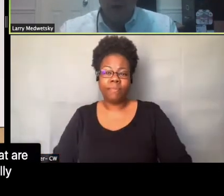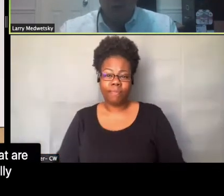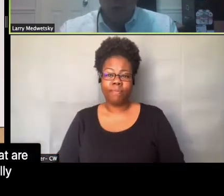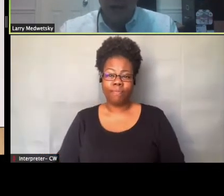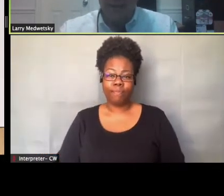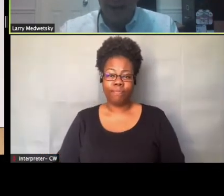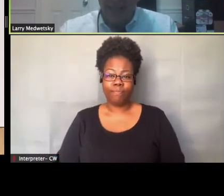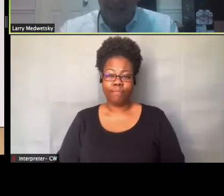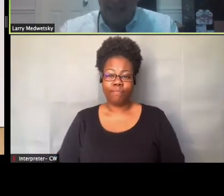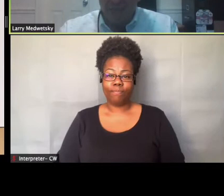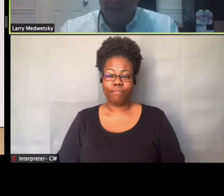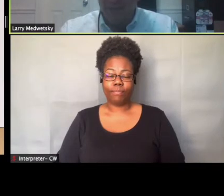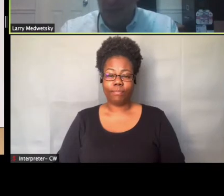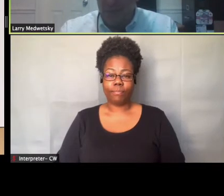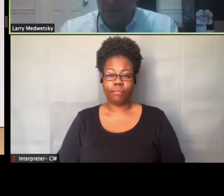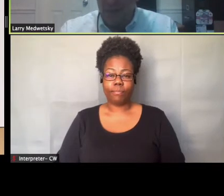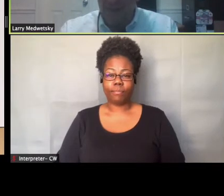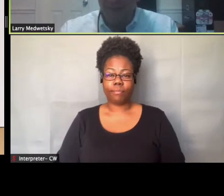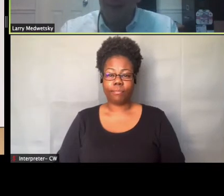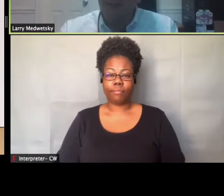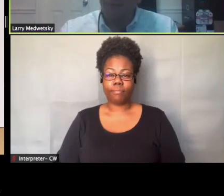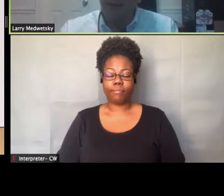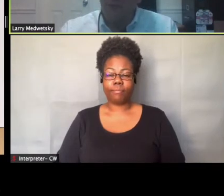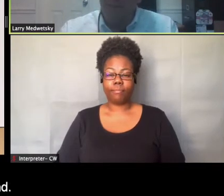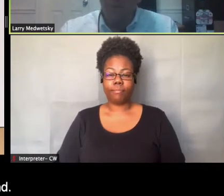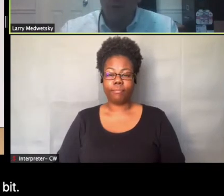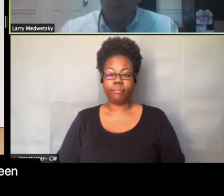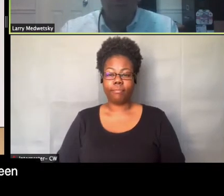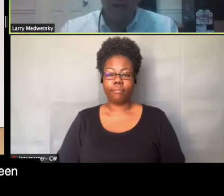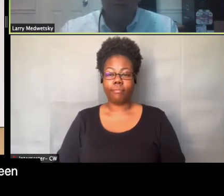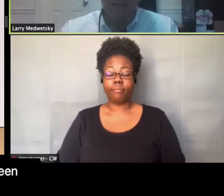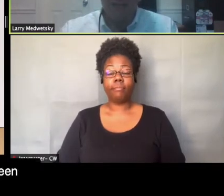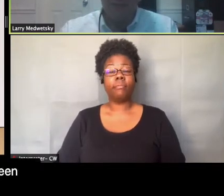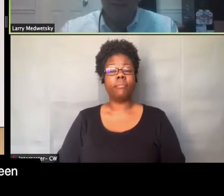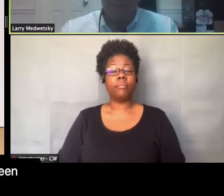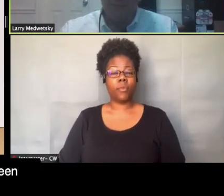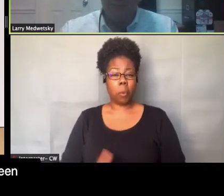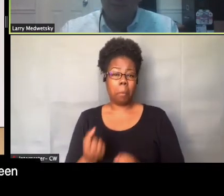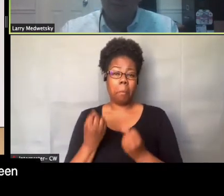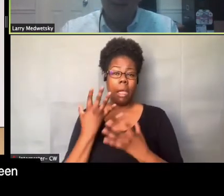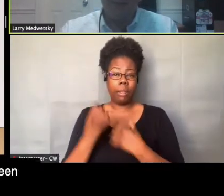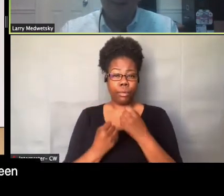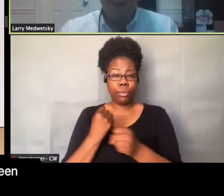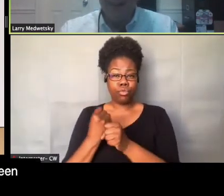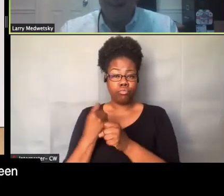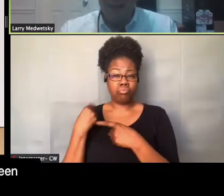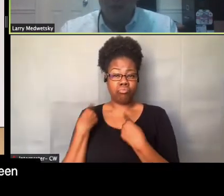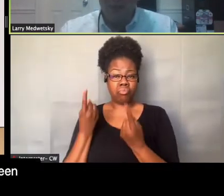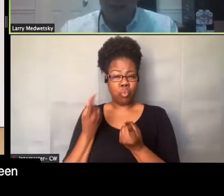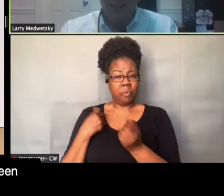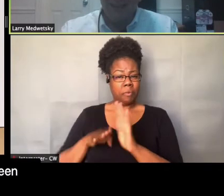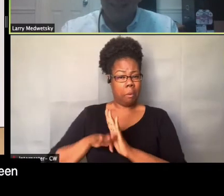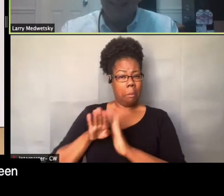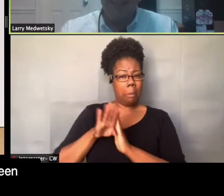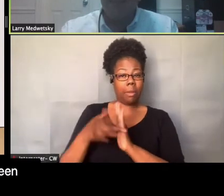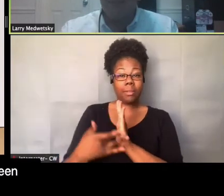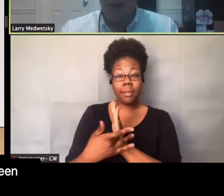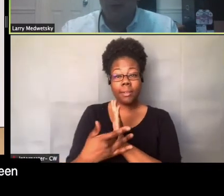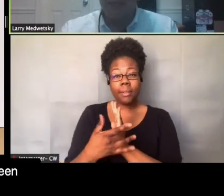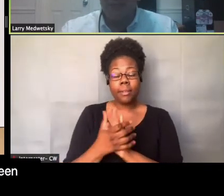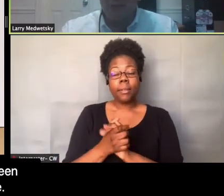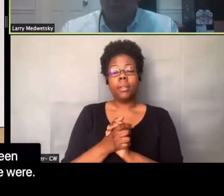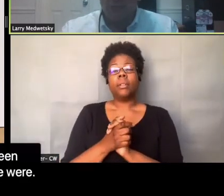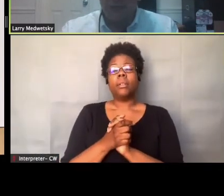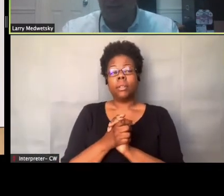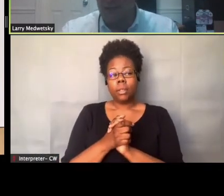So what a technique that's been developed and been around for many, many years, but initially there